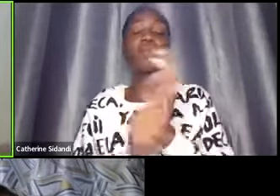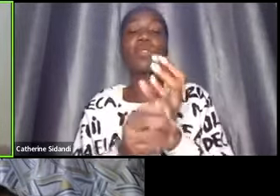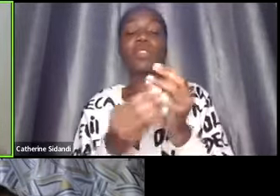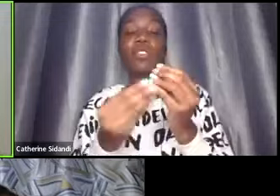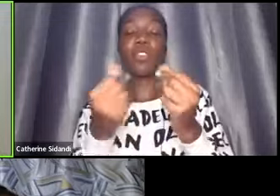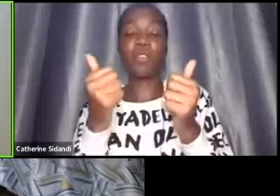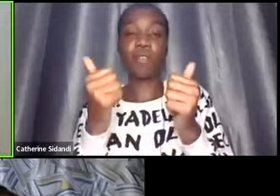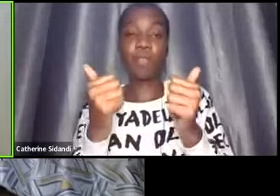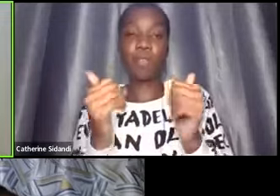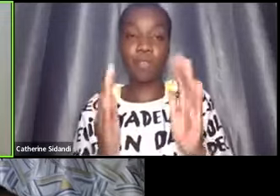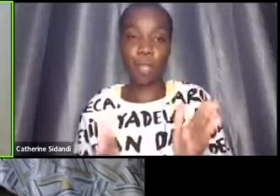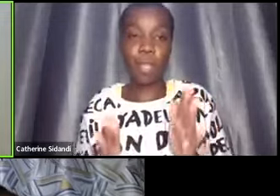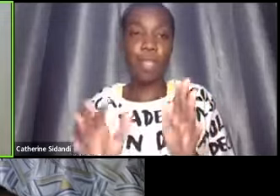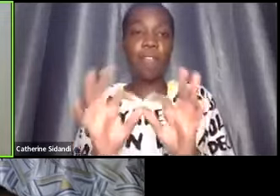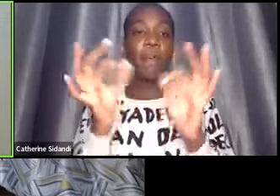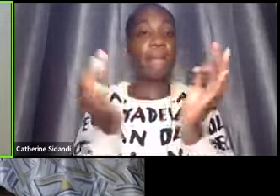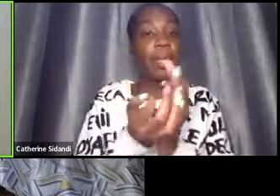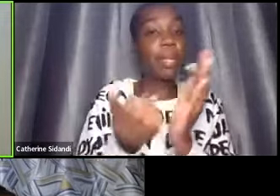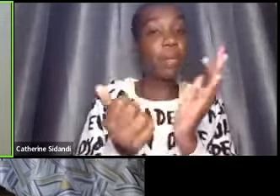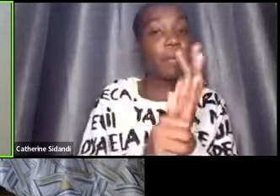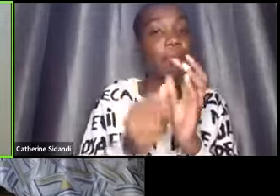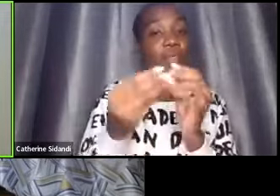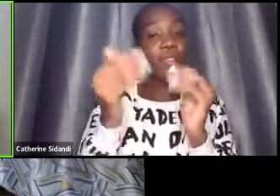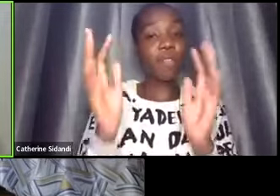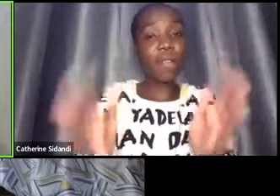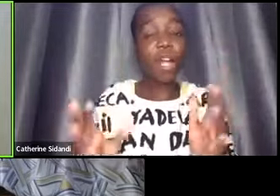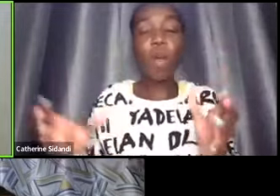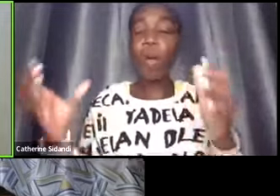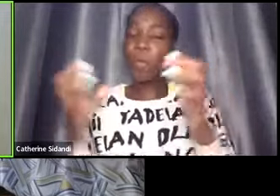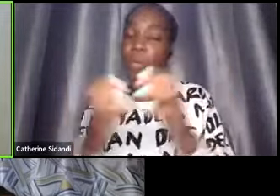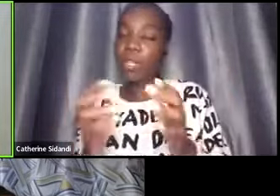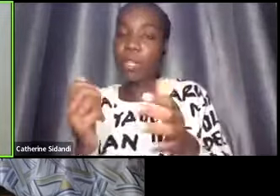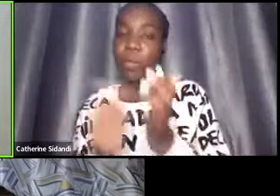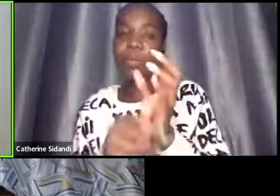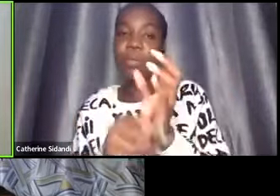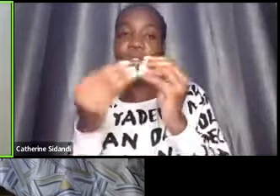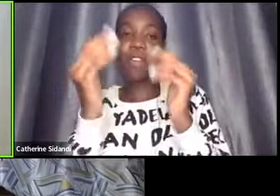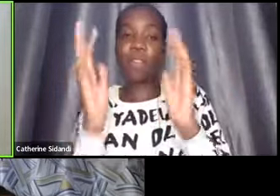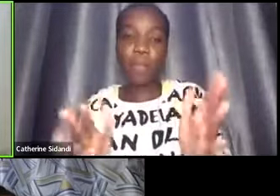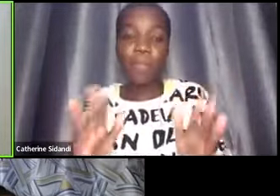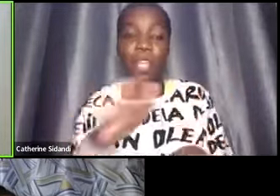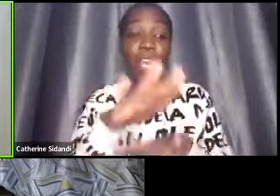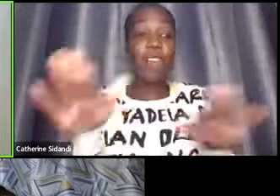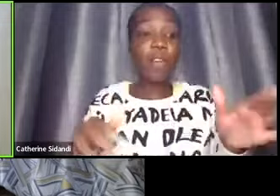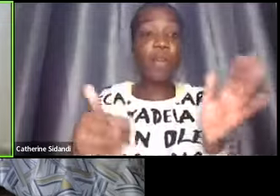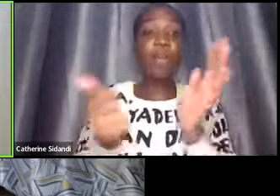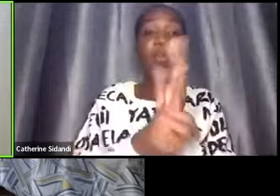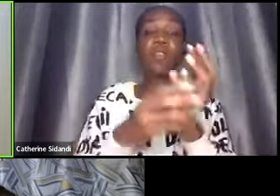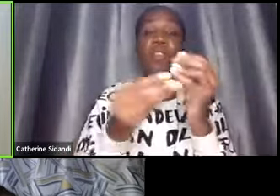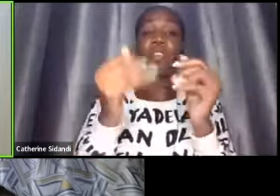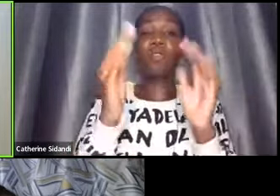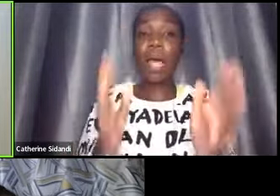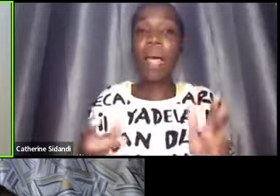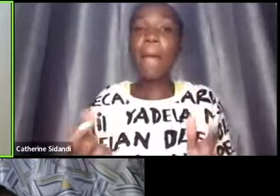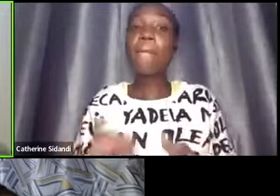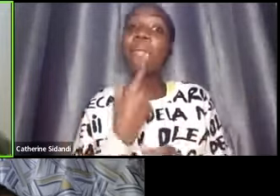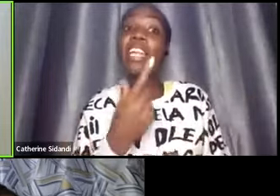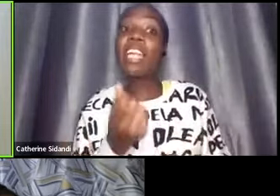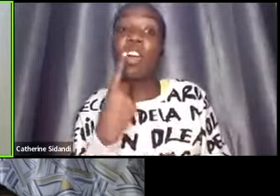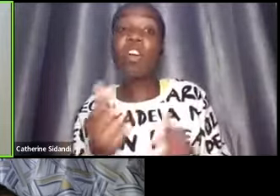mediators, family mediators, community mediators, and many others, environmental mediators, medical, people who deal with medical